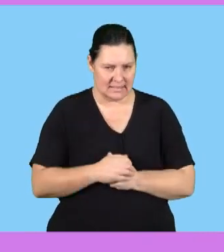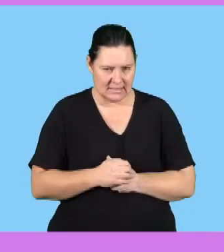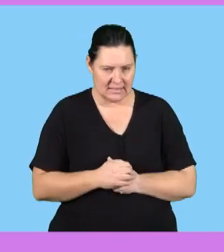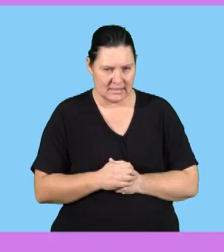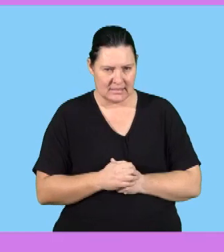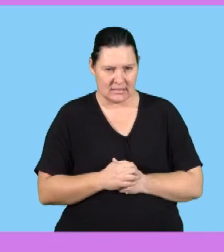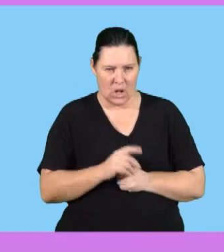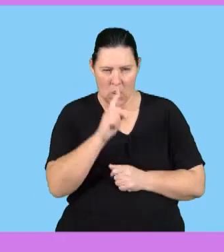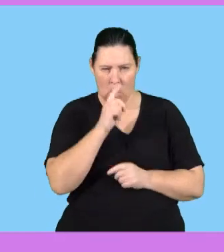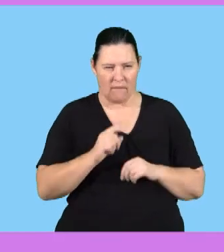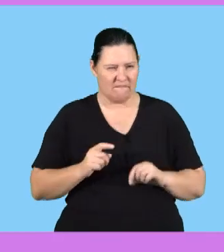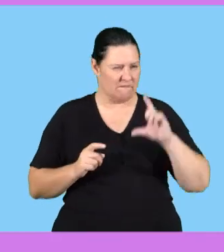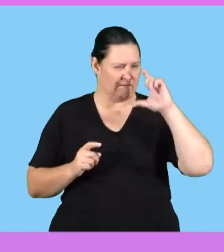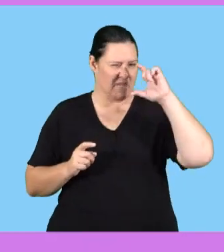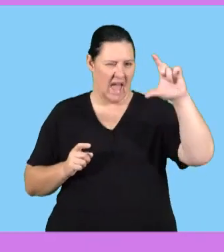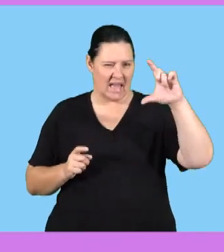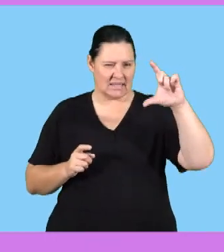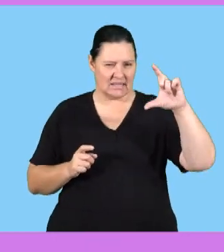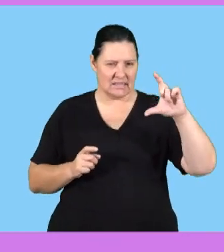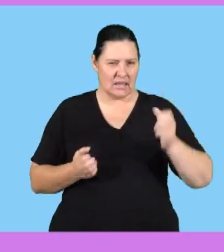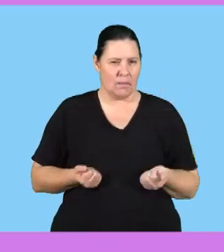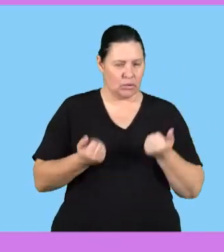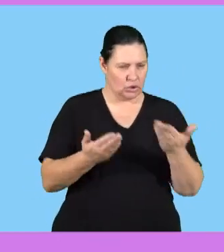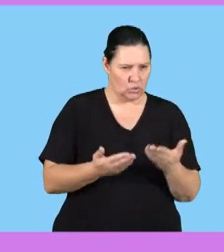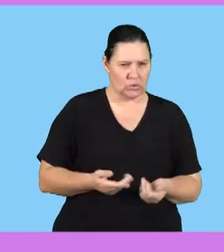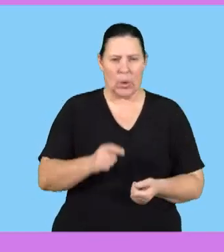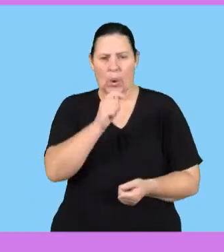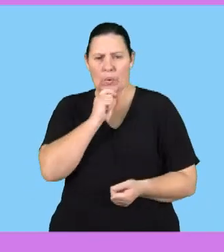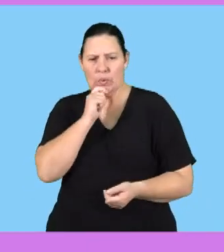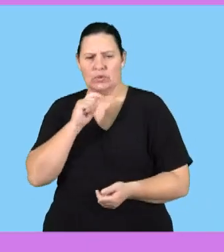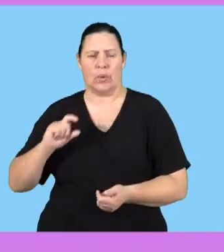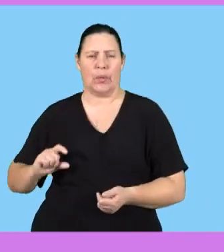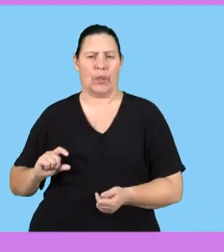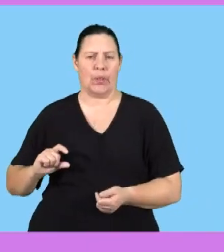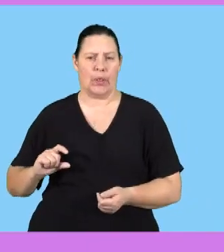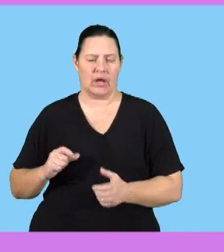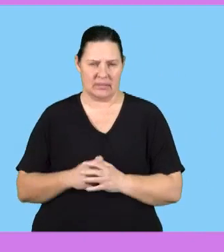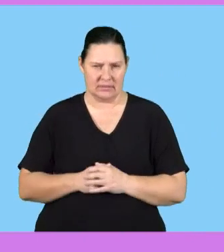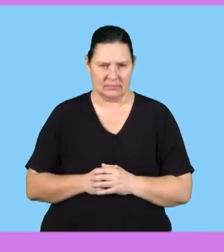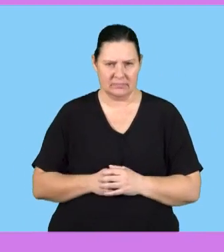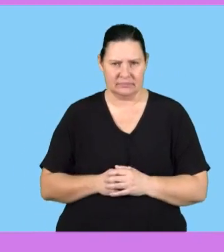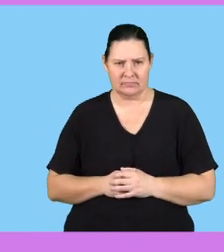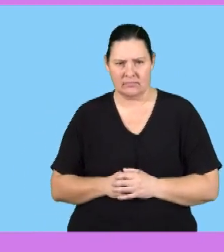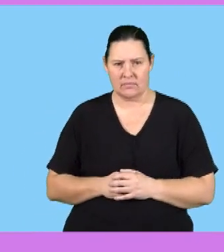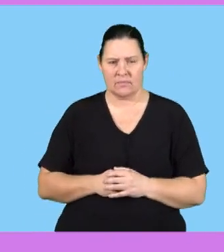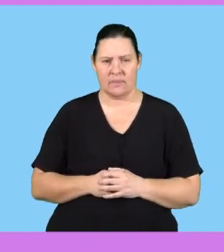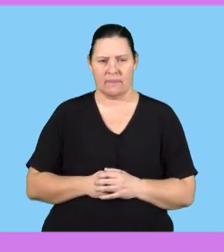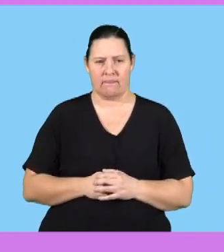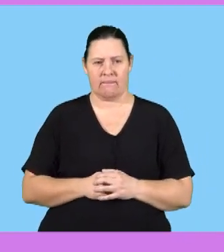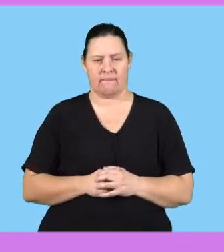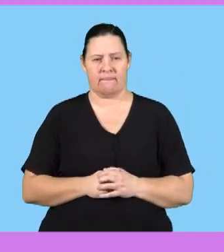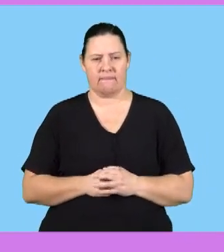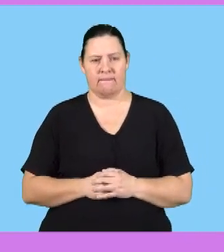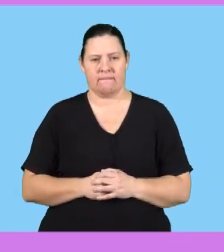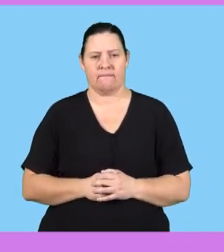All right, look at this. So we say the greatest difference. Okay, so that will